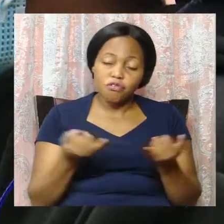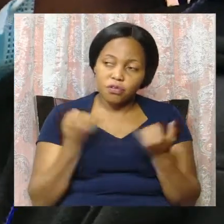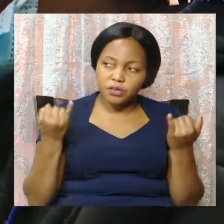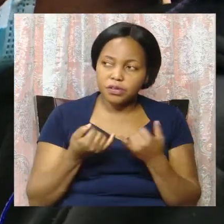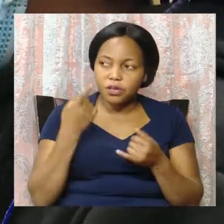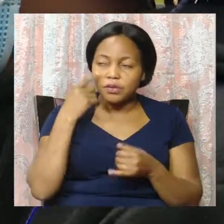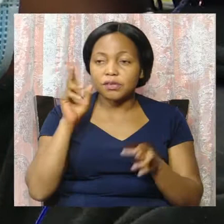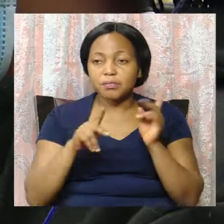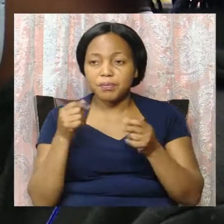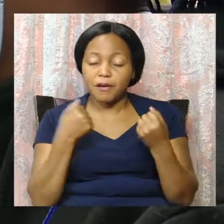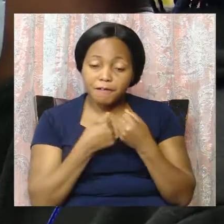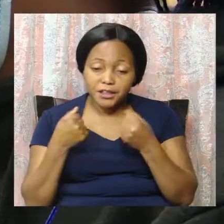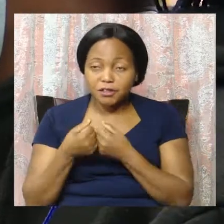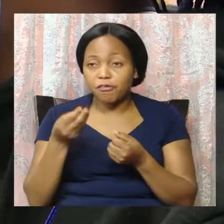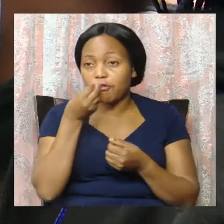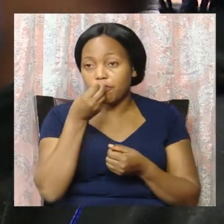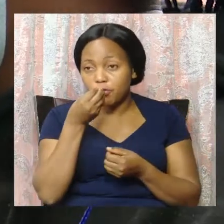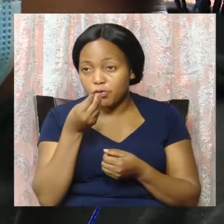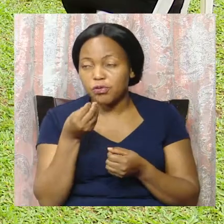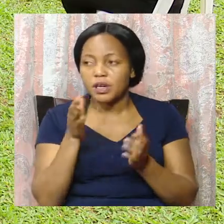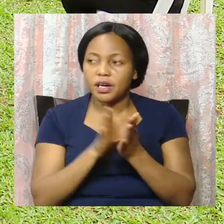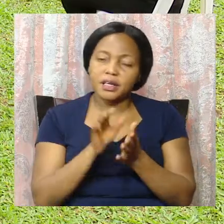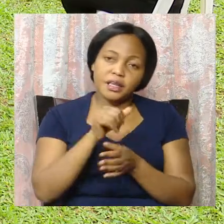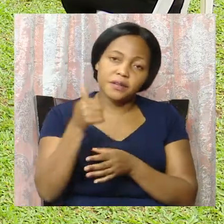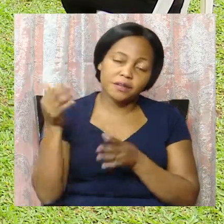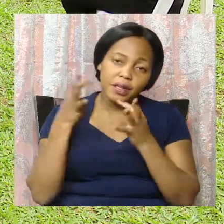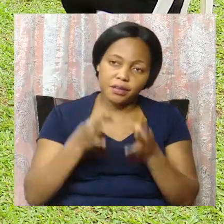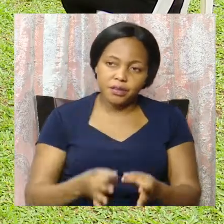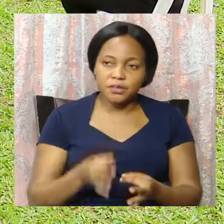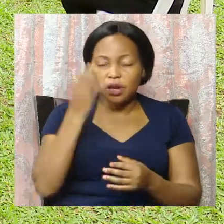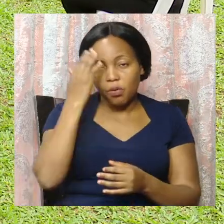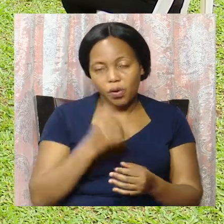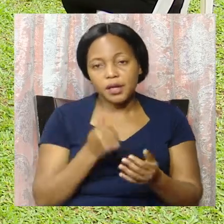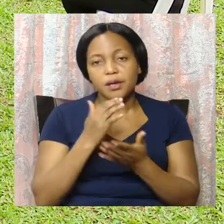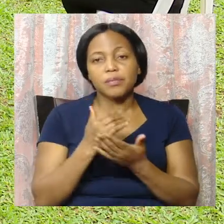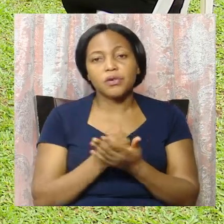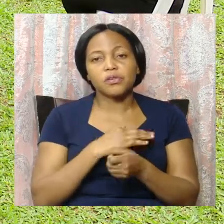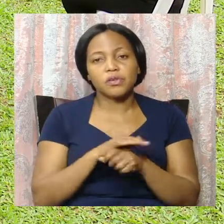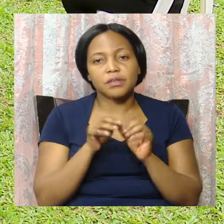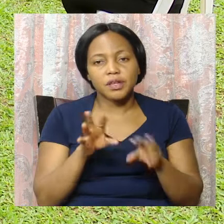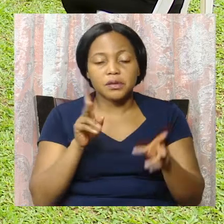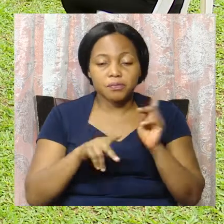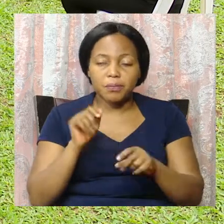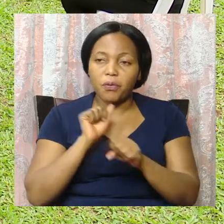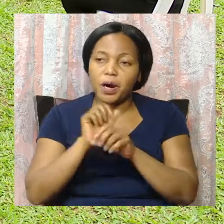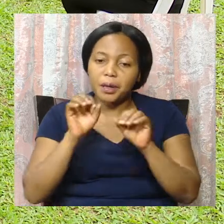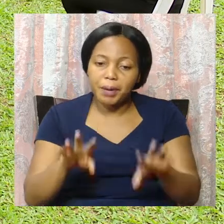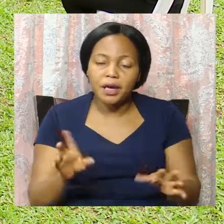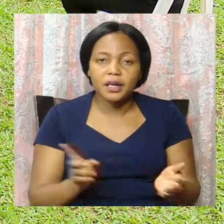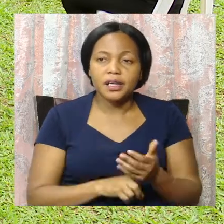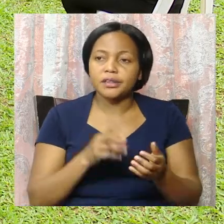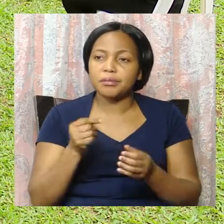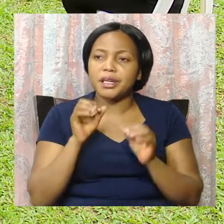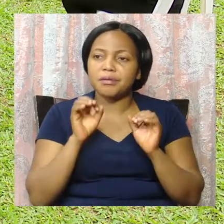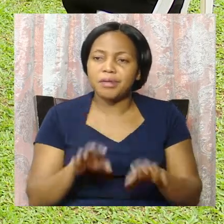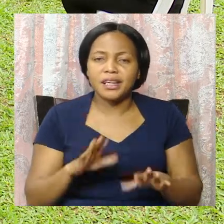find like on the news, you find people fighting for food and stuff. So because of COVID, people are not able to work, people are not able